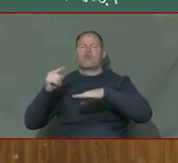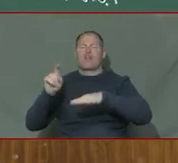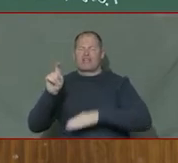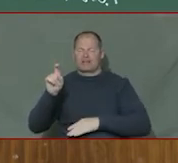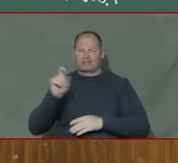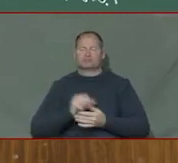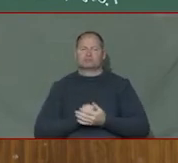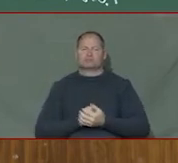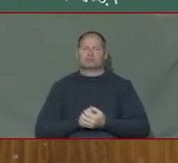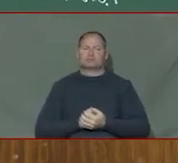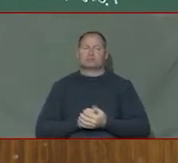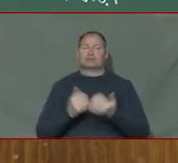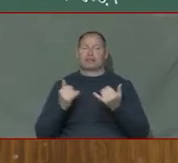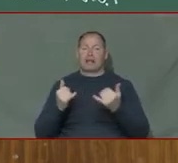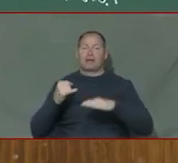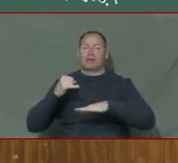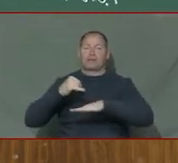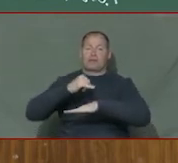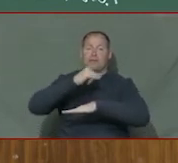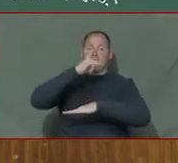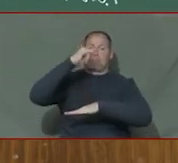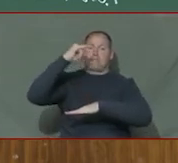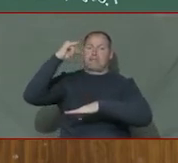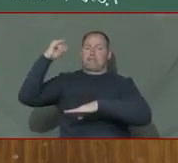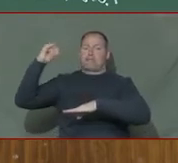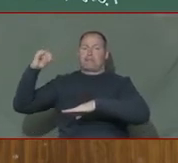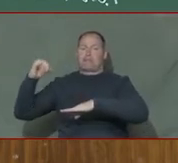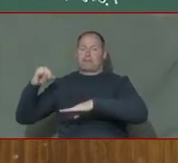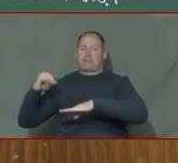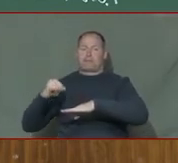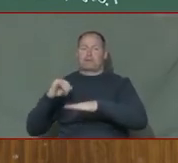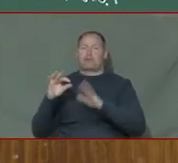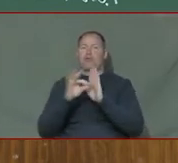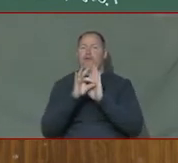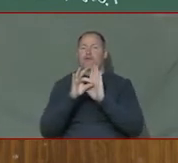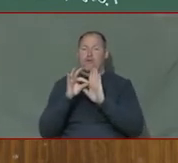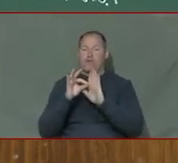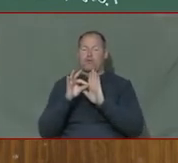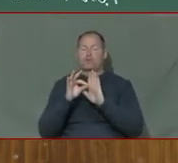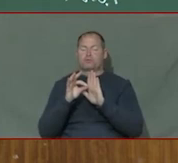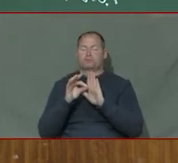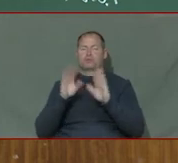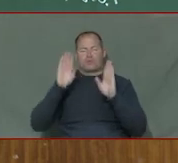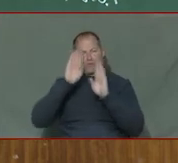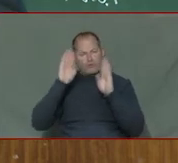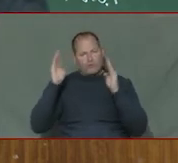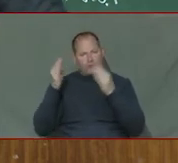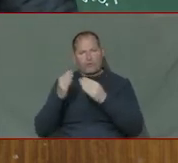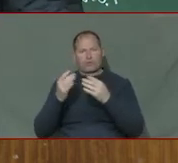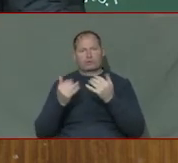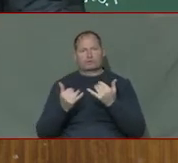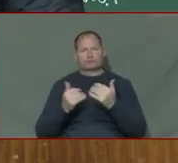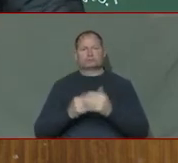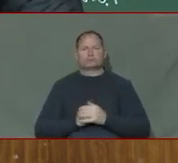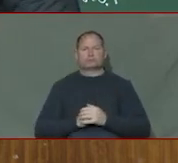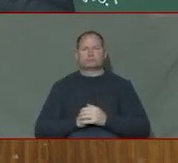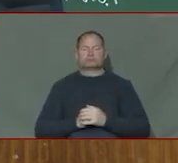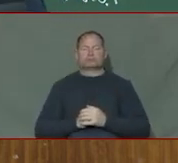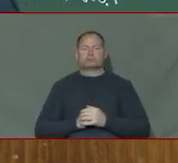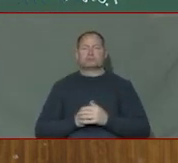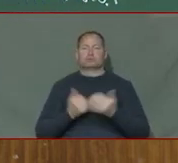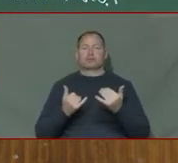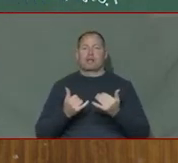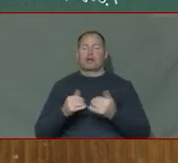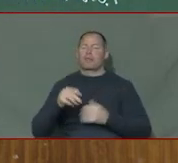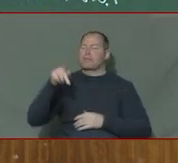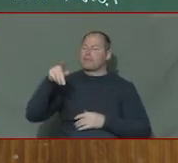the formula for the perimeter. Now people, what is the perimeter here? Now take note. The perimeter is the outside